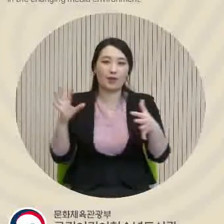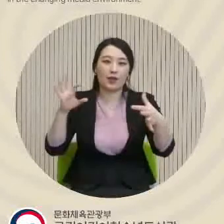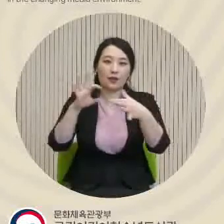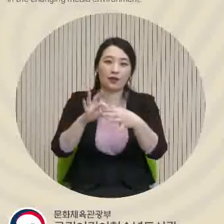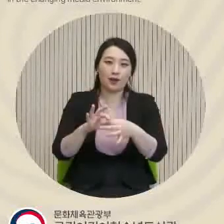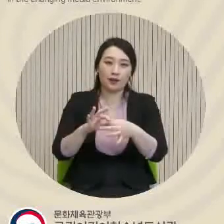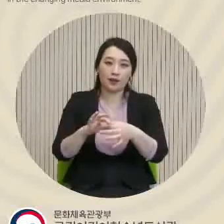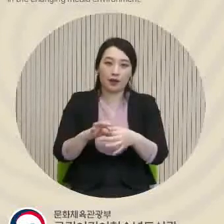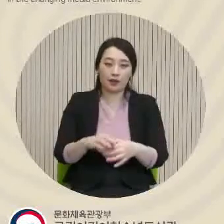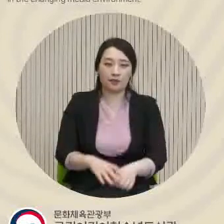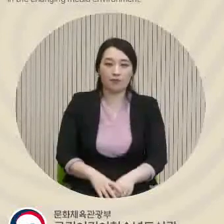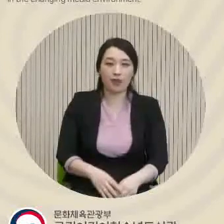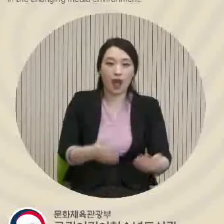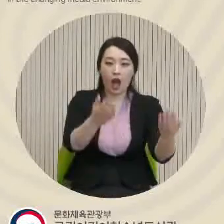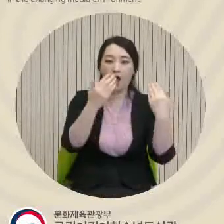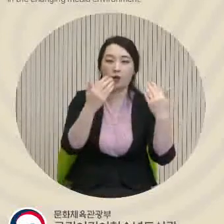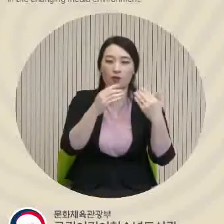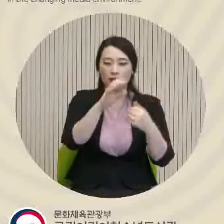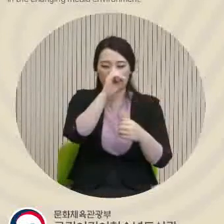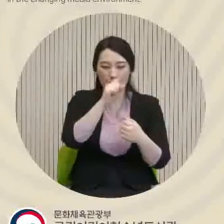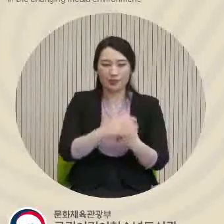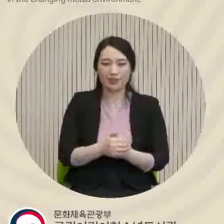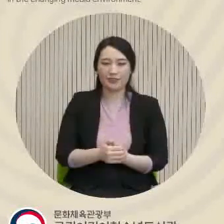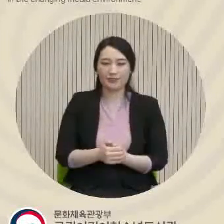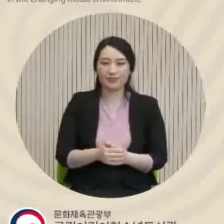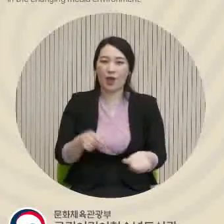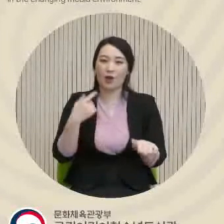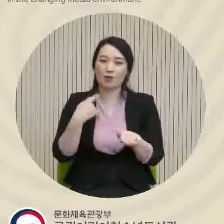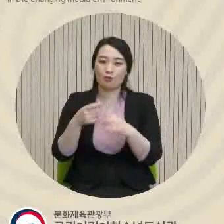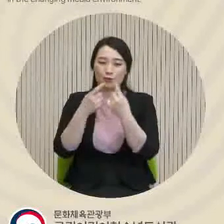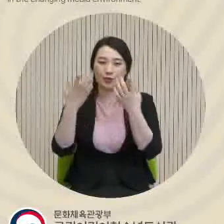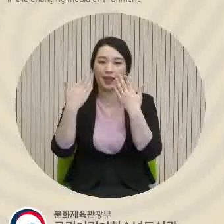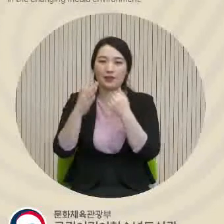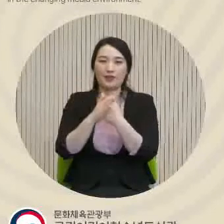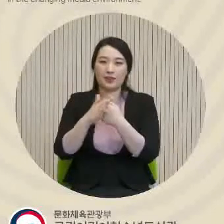its own. The universities are very